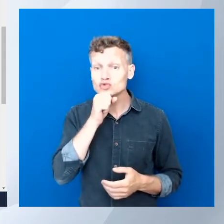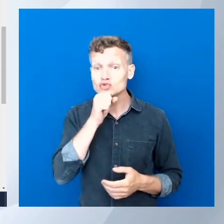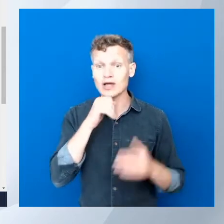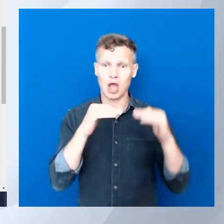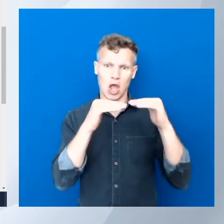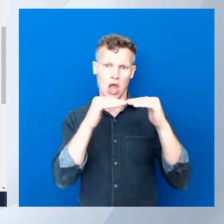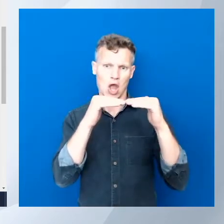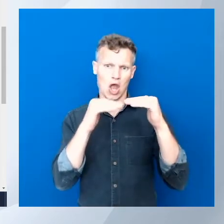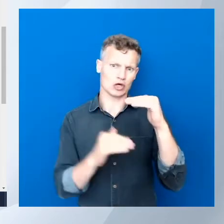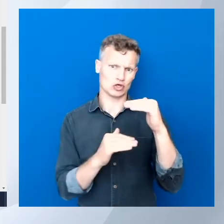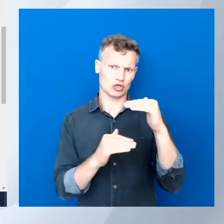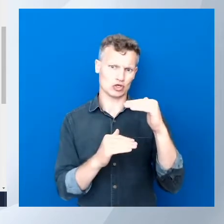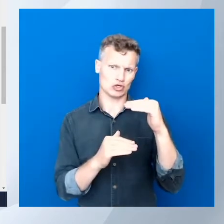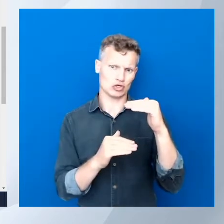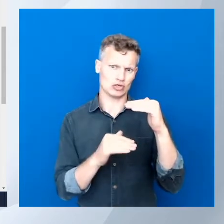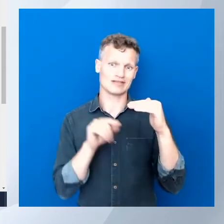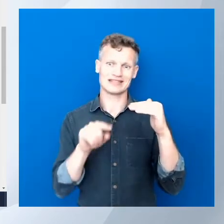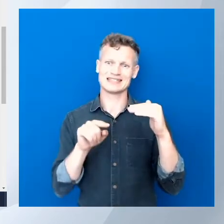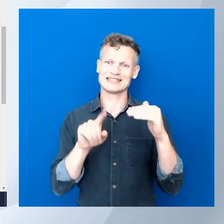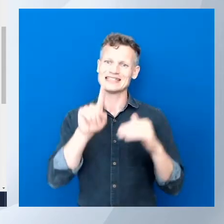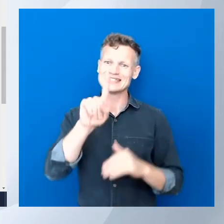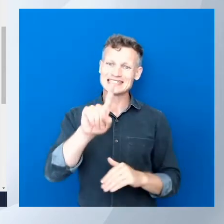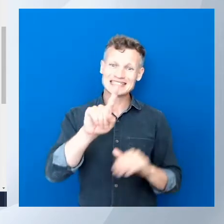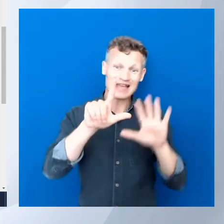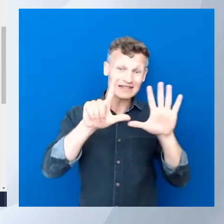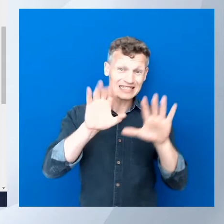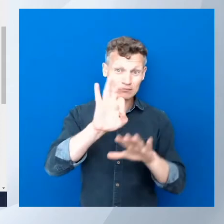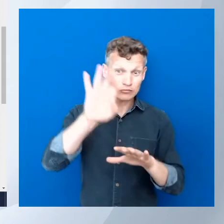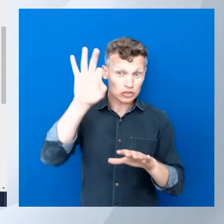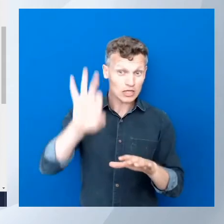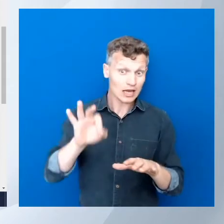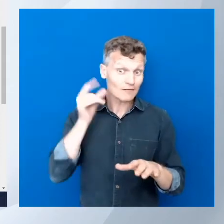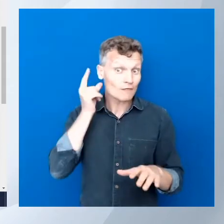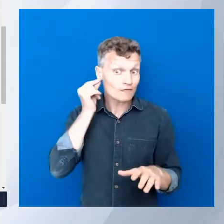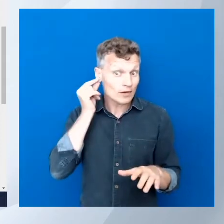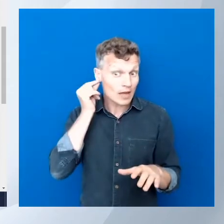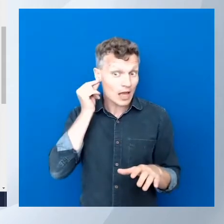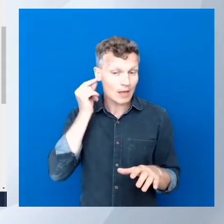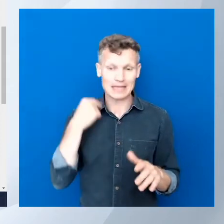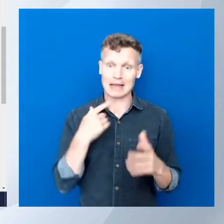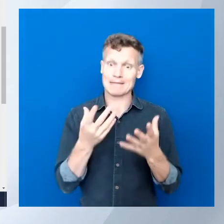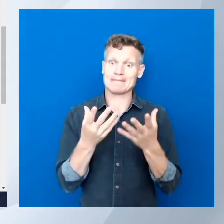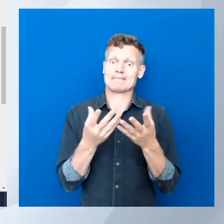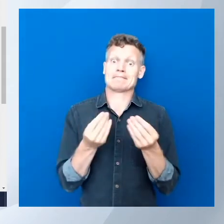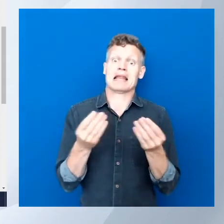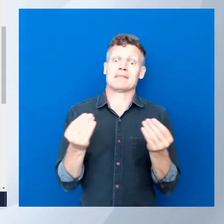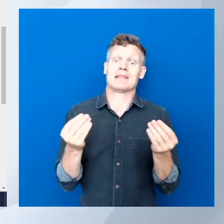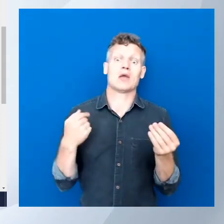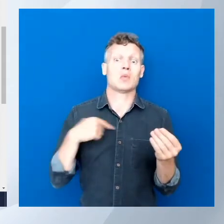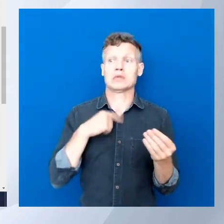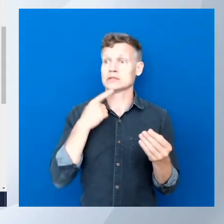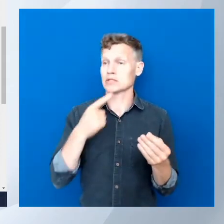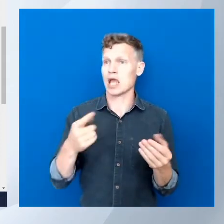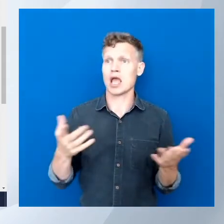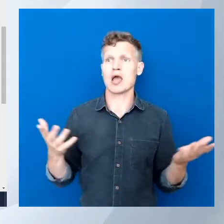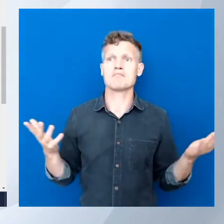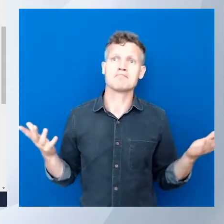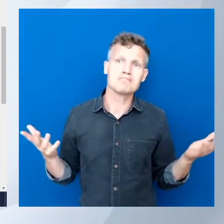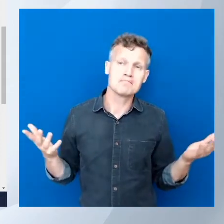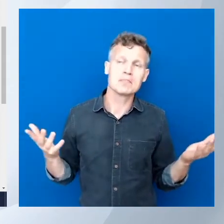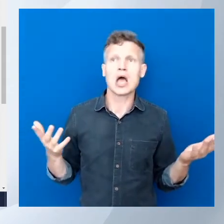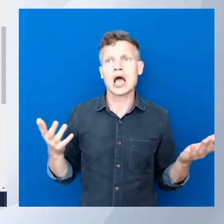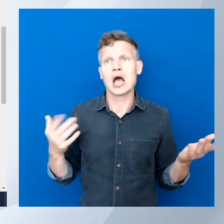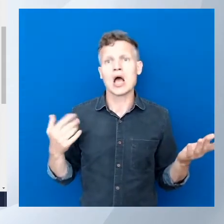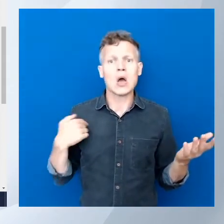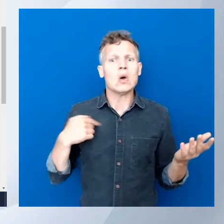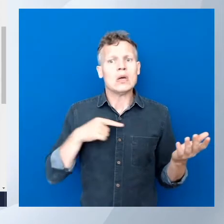for female users, which means that in many cases we will say, well, we should have predicted